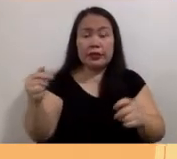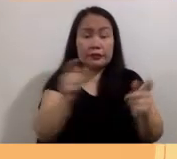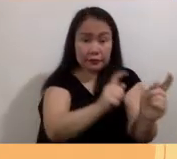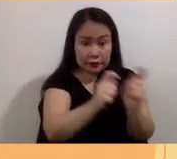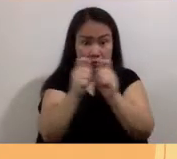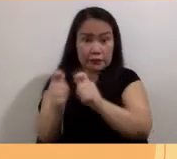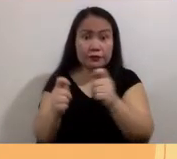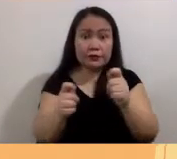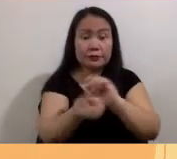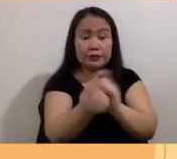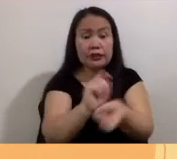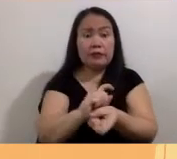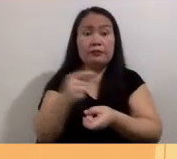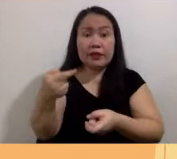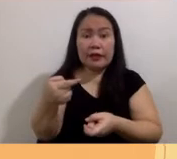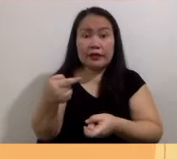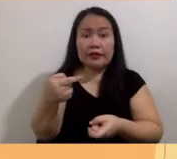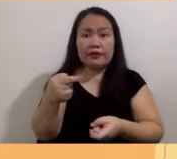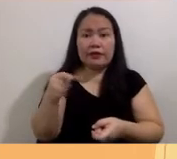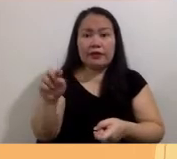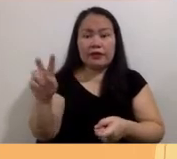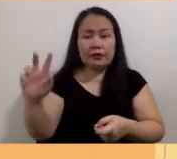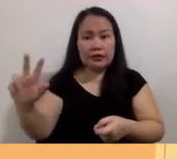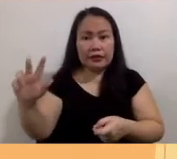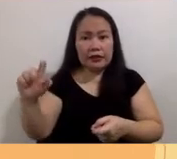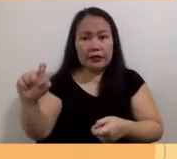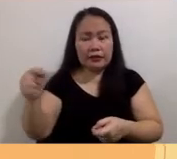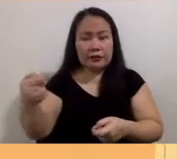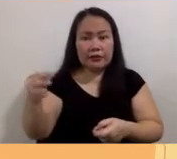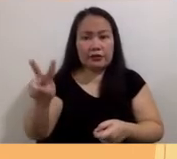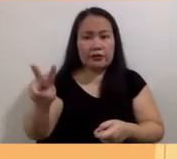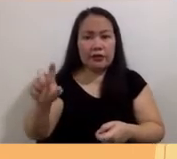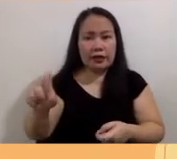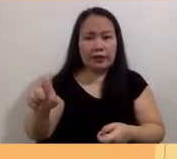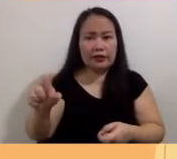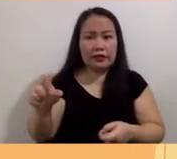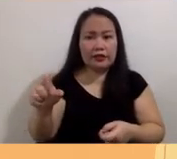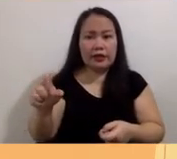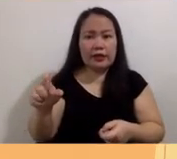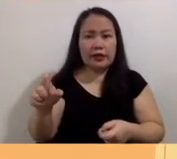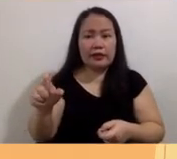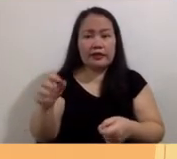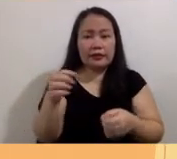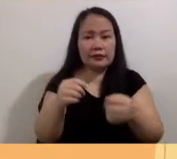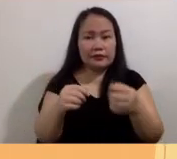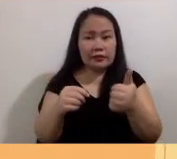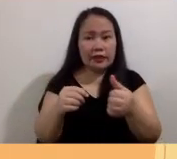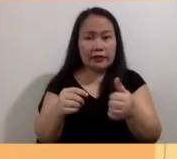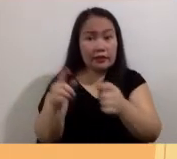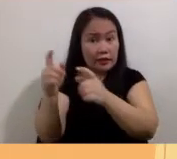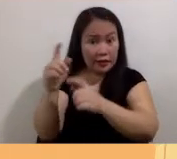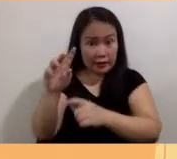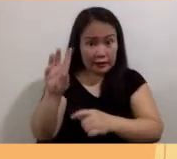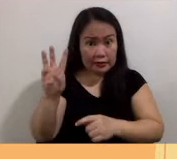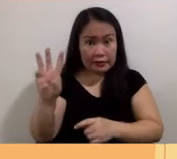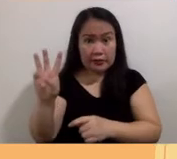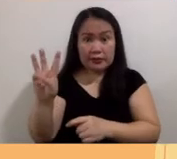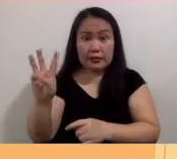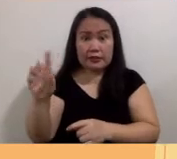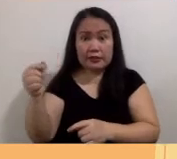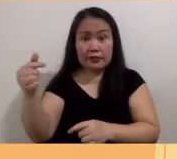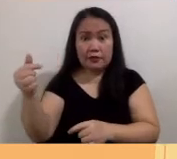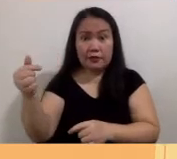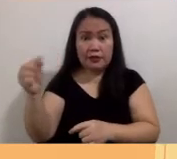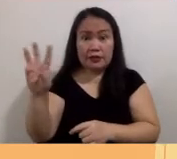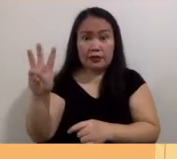minus 2x. And then si 10, lipat natin itong constant. So, 10 minus 6. So, mag-change tayo ng sign. So, magiging negative